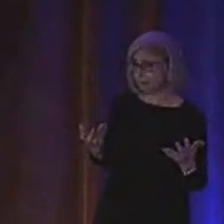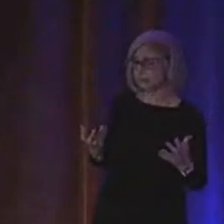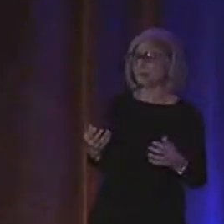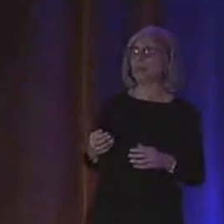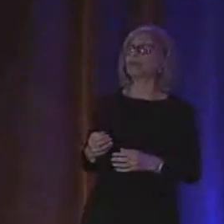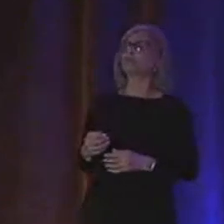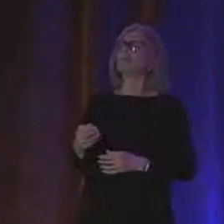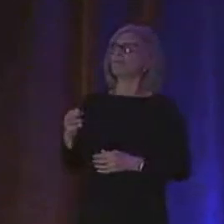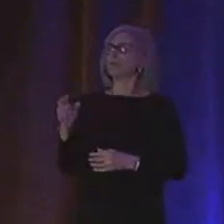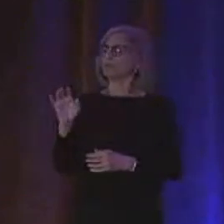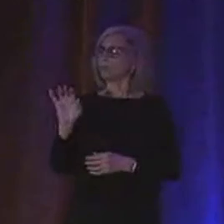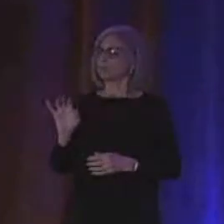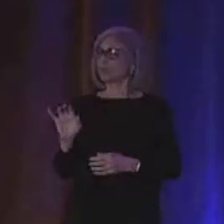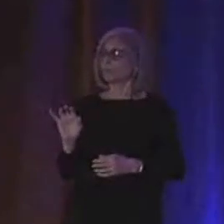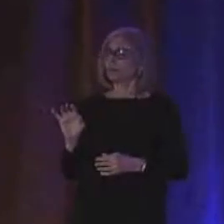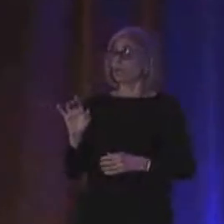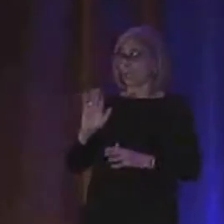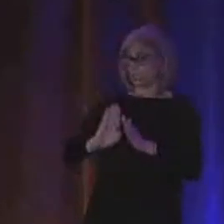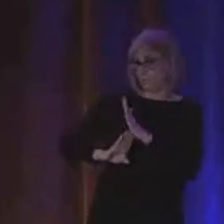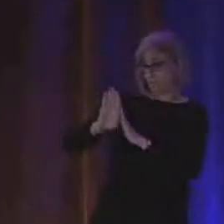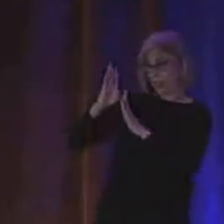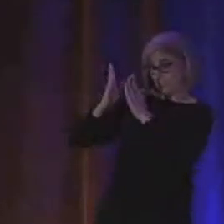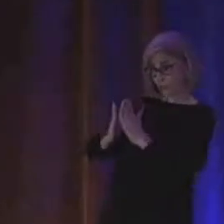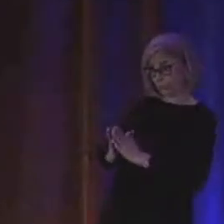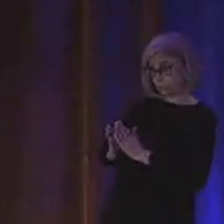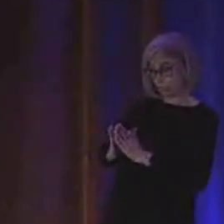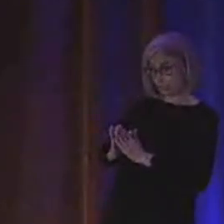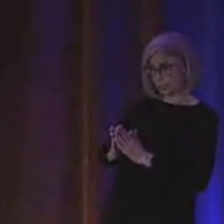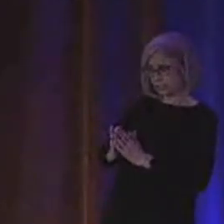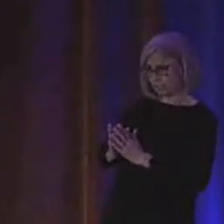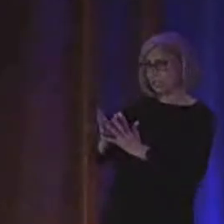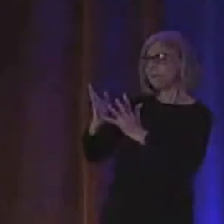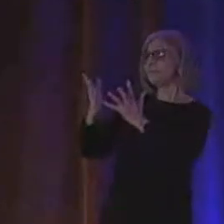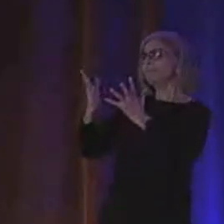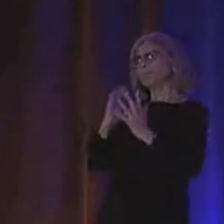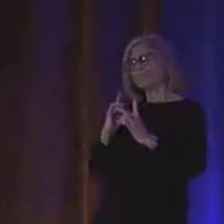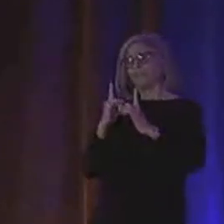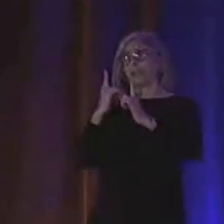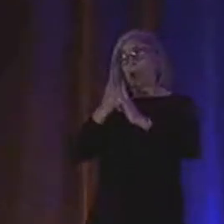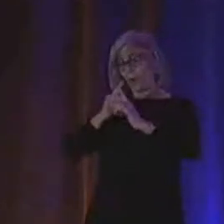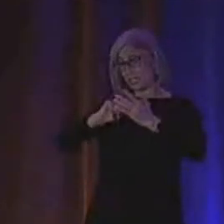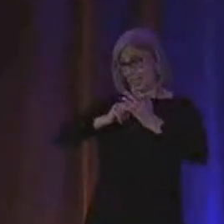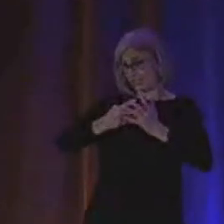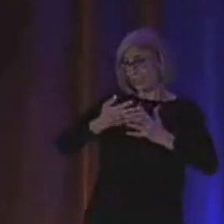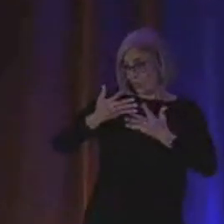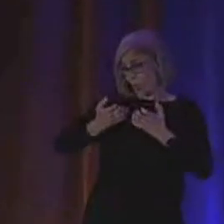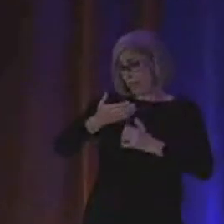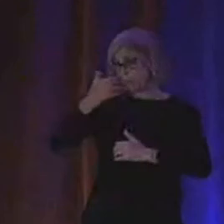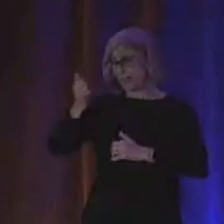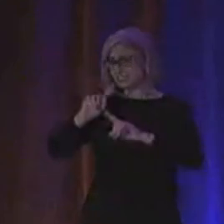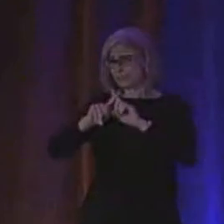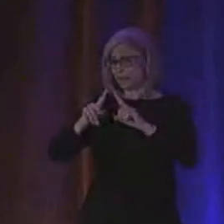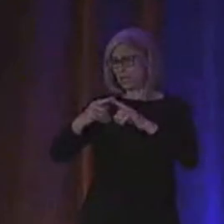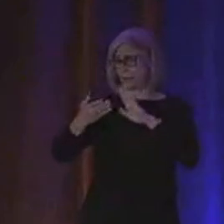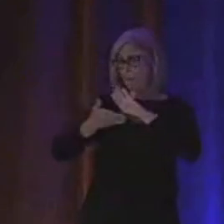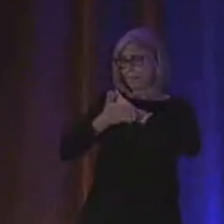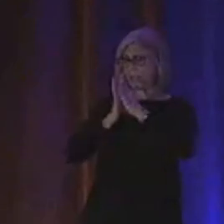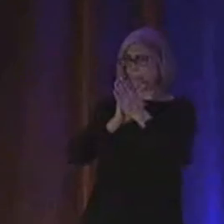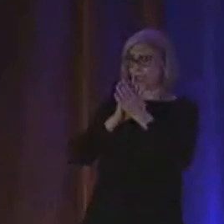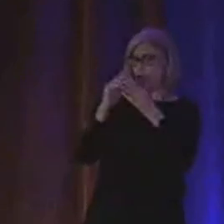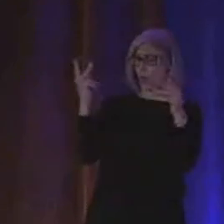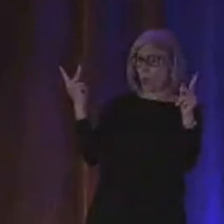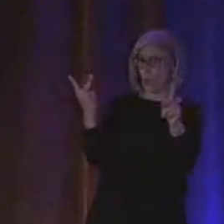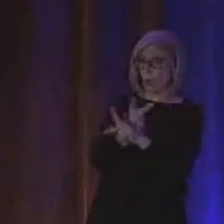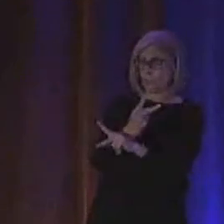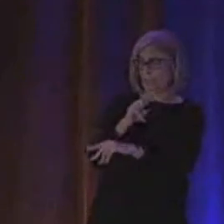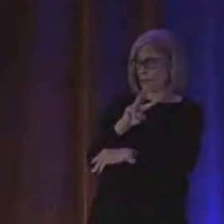that our developers have the best intentions, but they're making the web worse in that